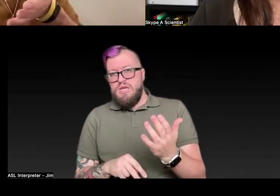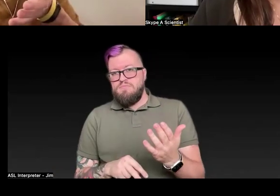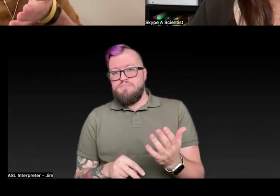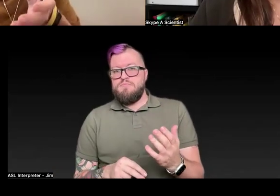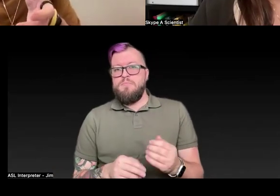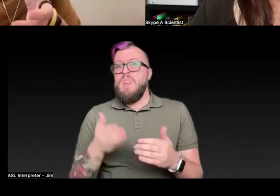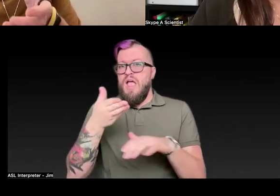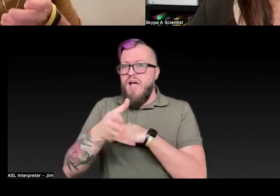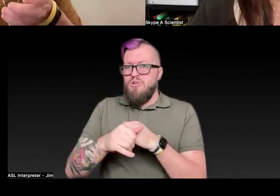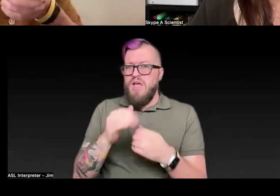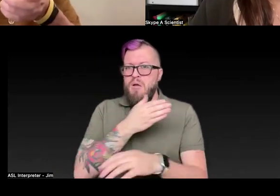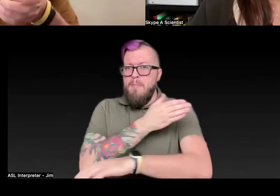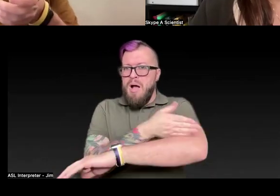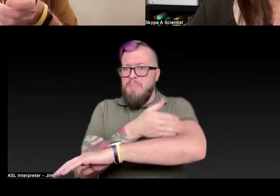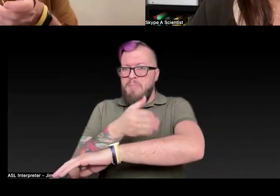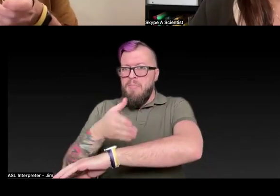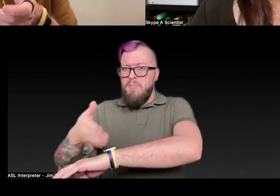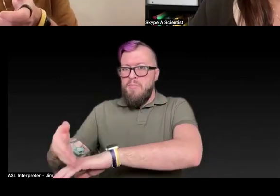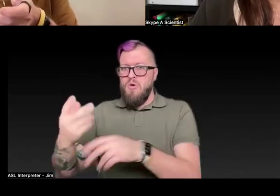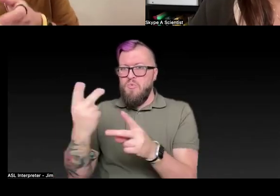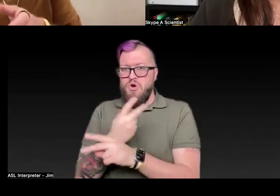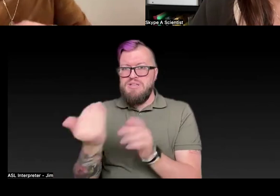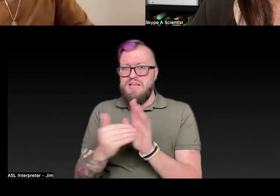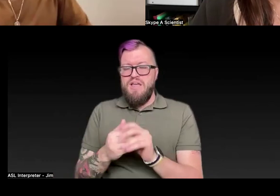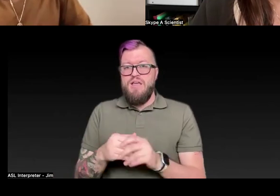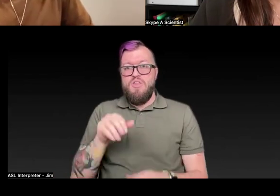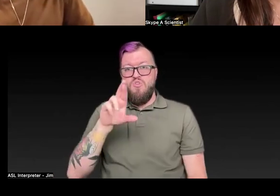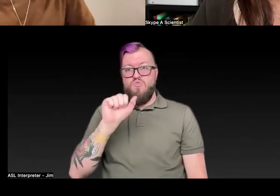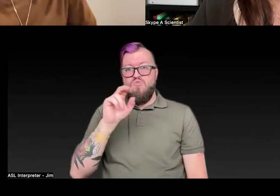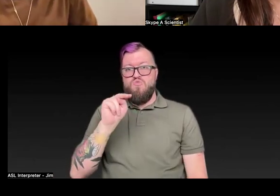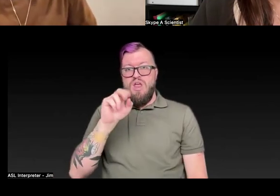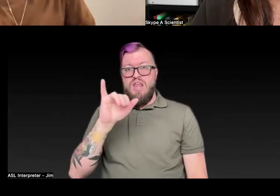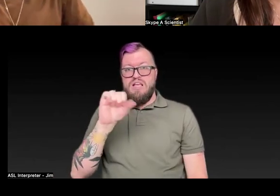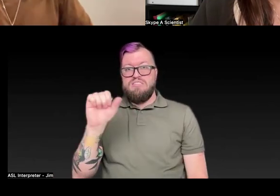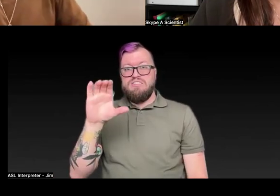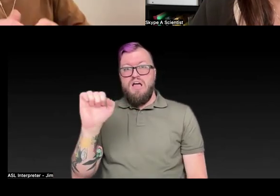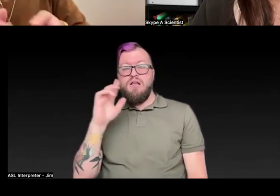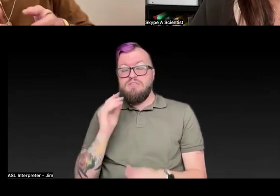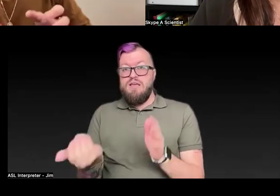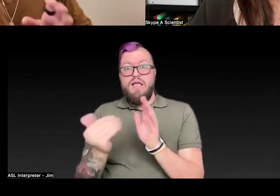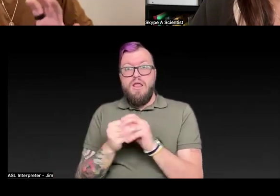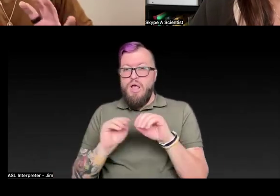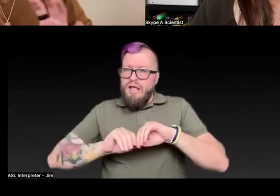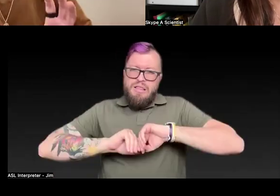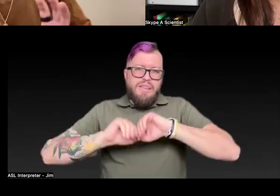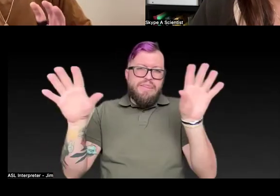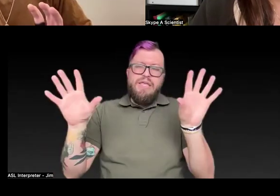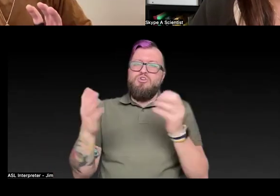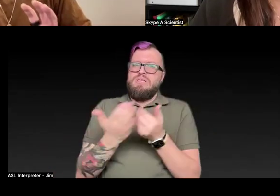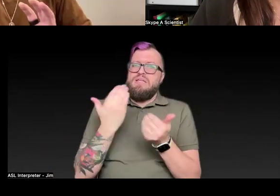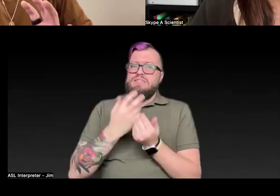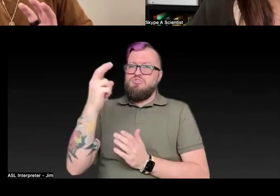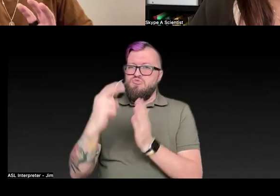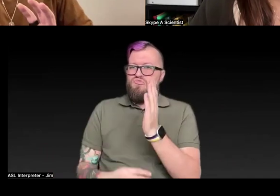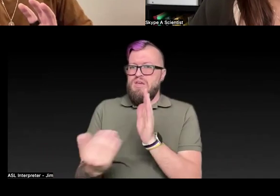after that, it sort of gets worse and worse and worse and worse and worse. And then you kind of get to the Renaissance where people go back to a really clear, flowing script that's very easy to